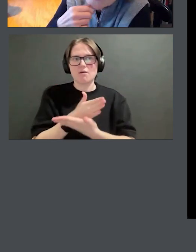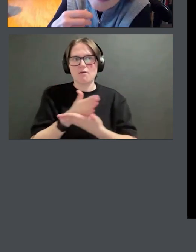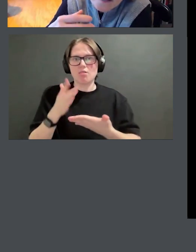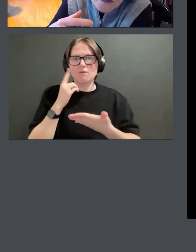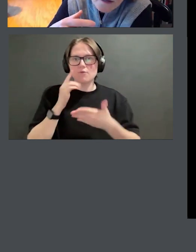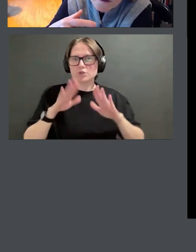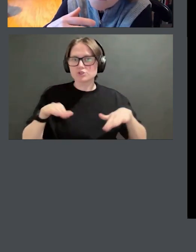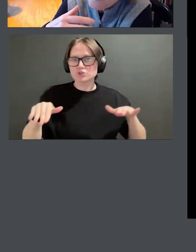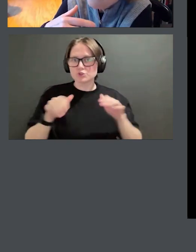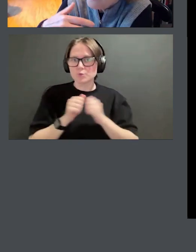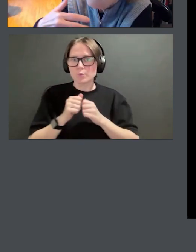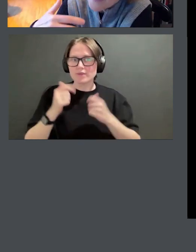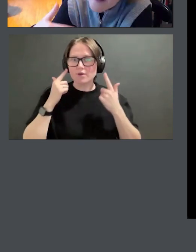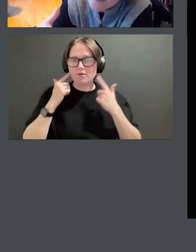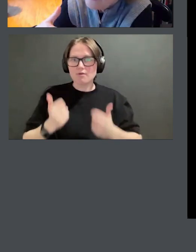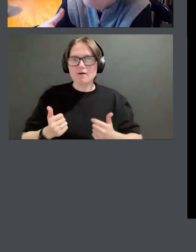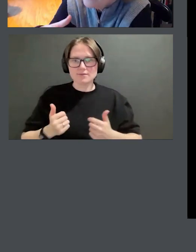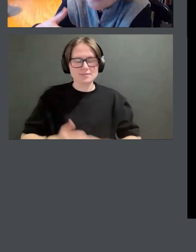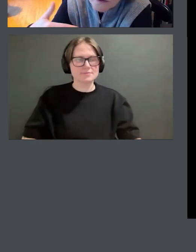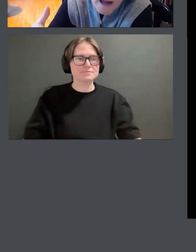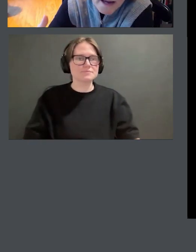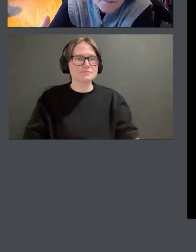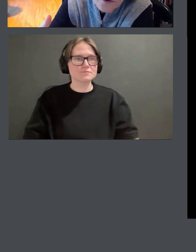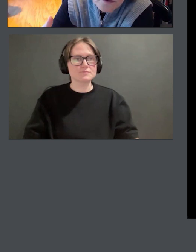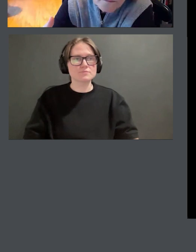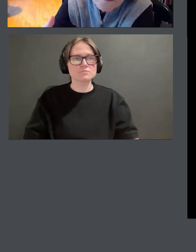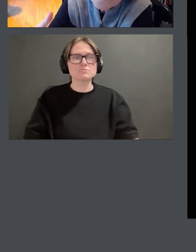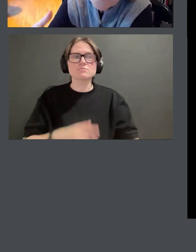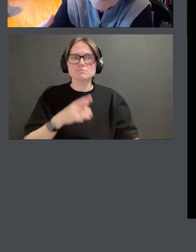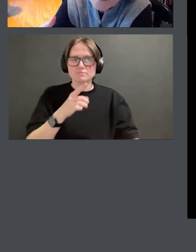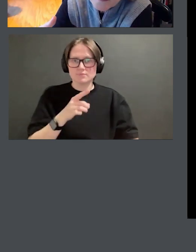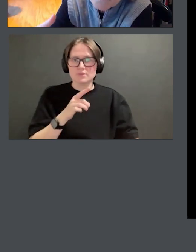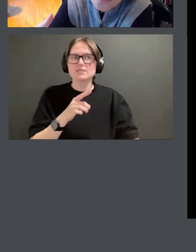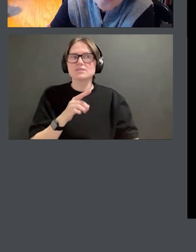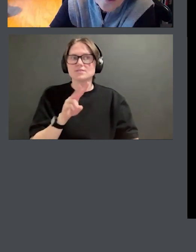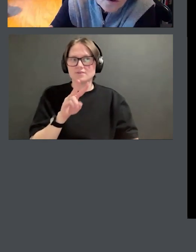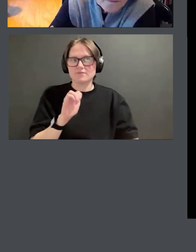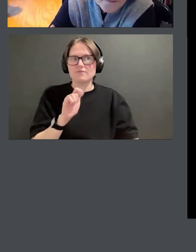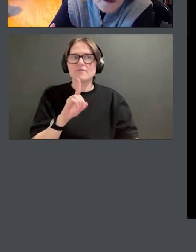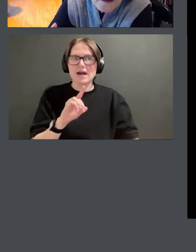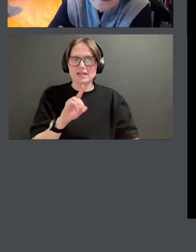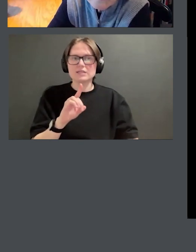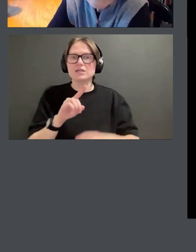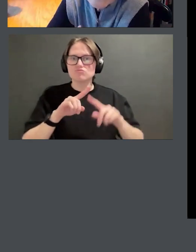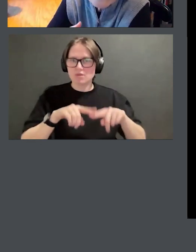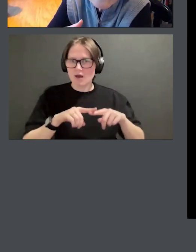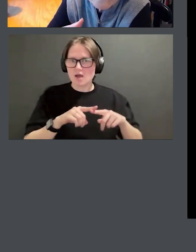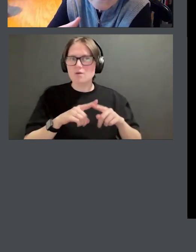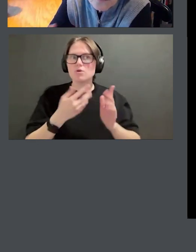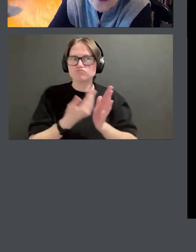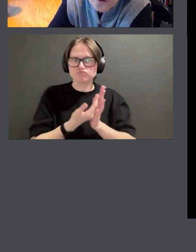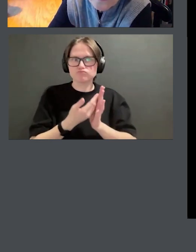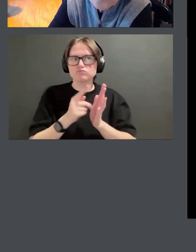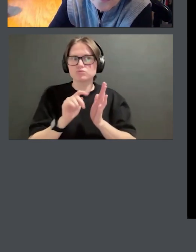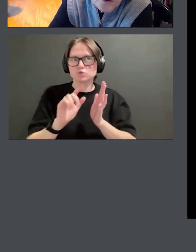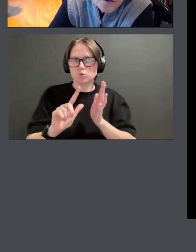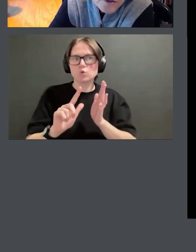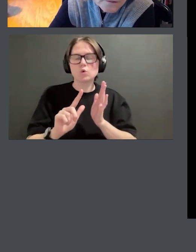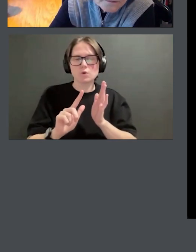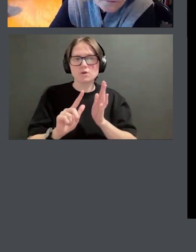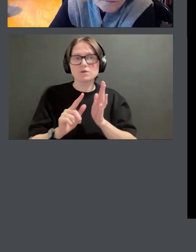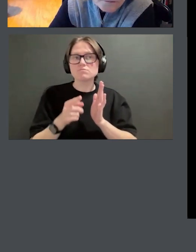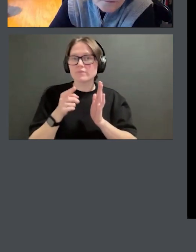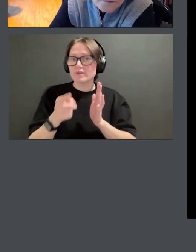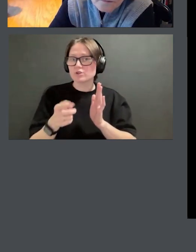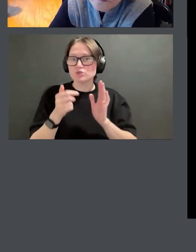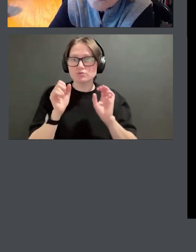And this is a valid and reliable tool that you can use